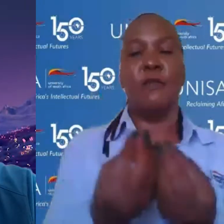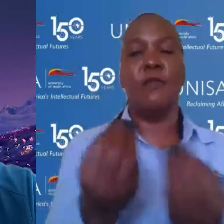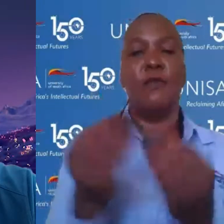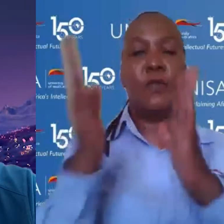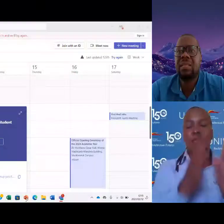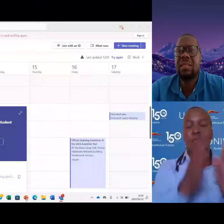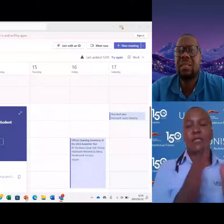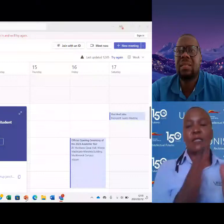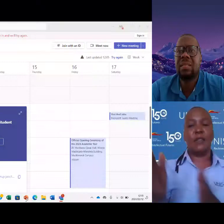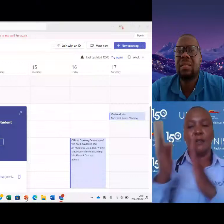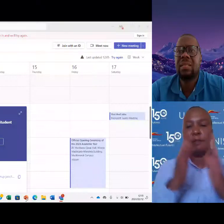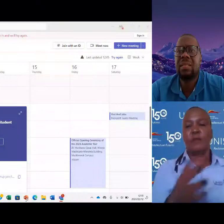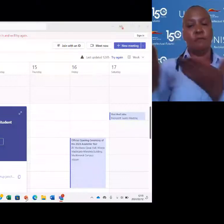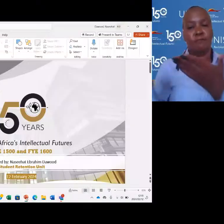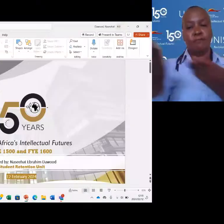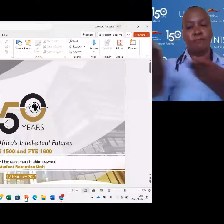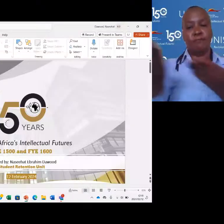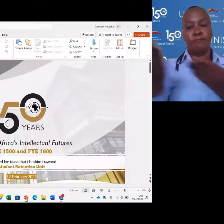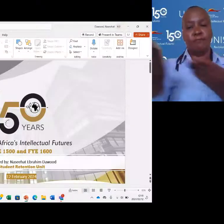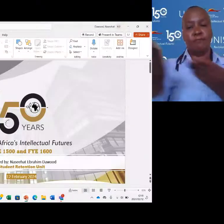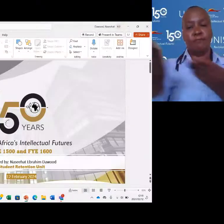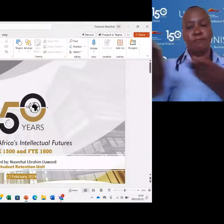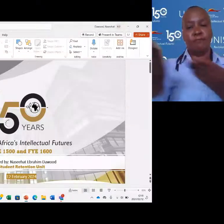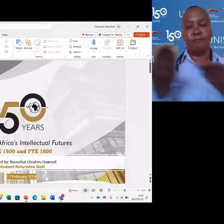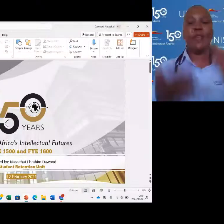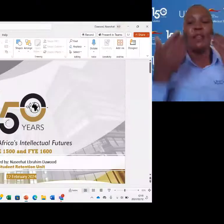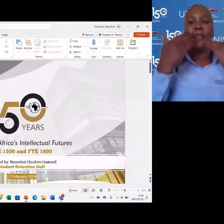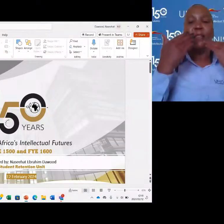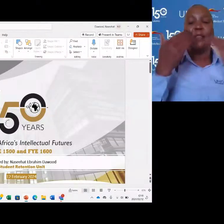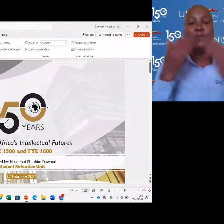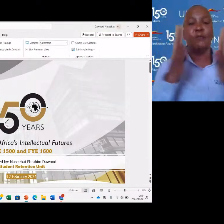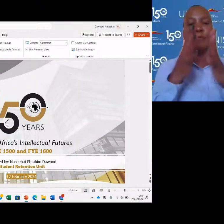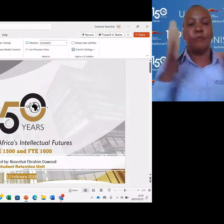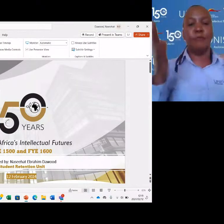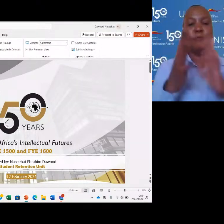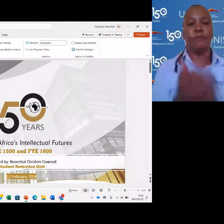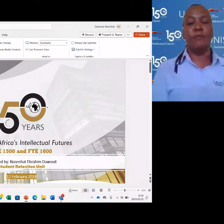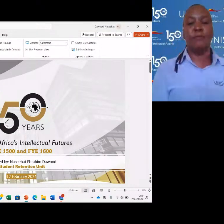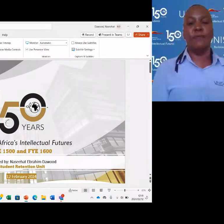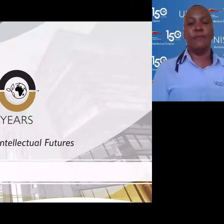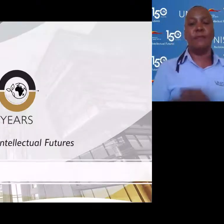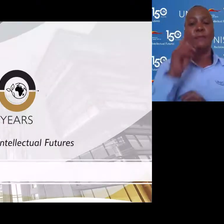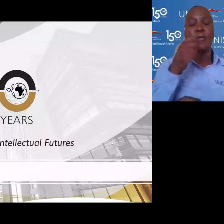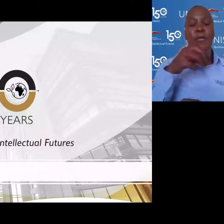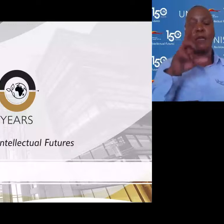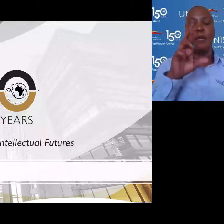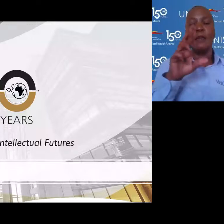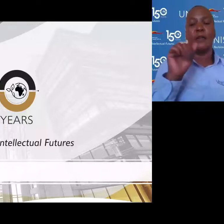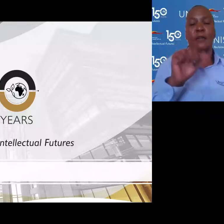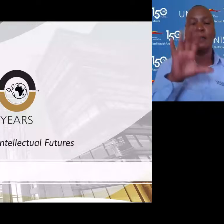you, Nas. Thank you so much, Mr. Rashidi. Am I audible?